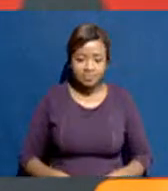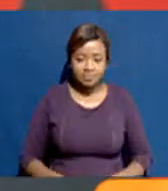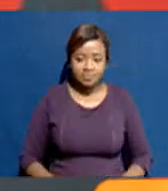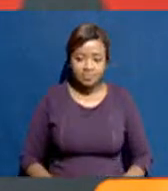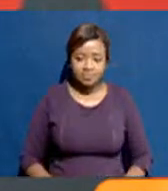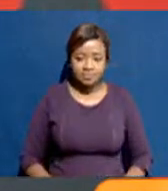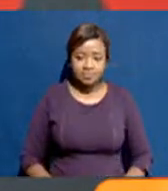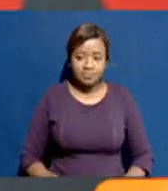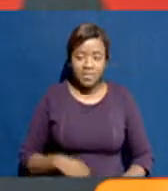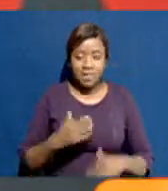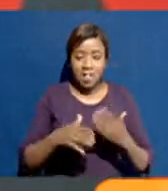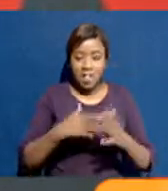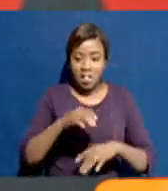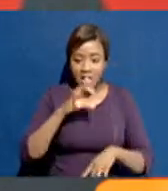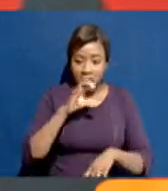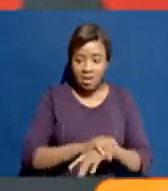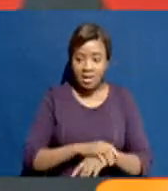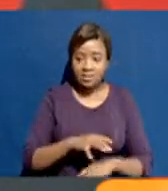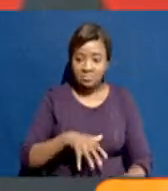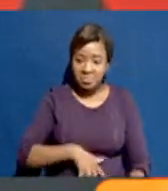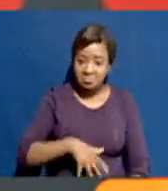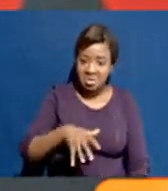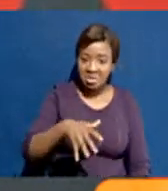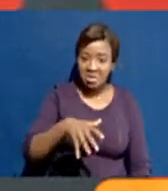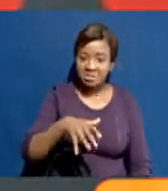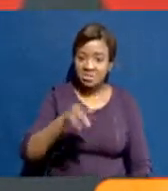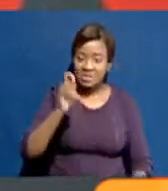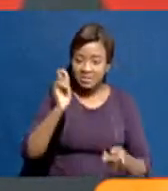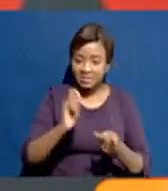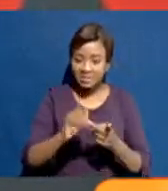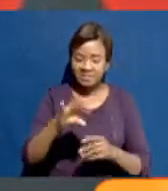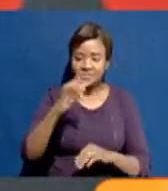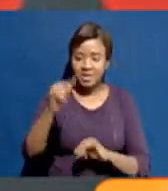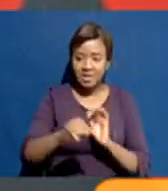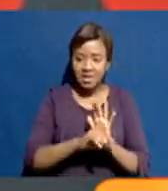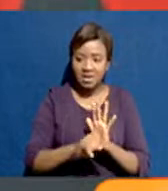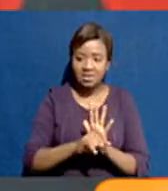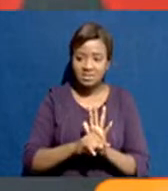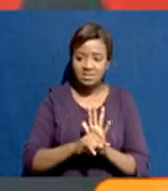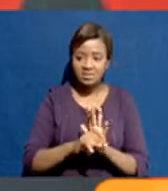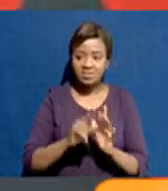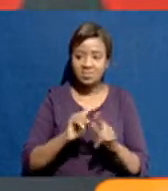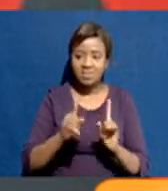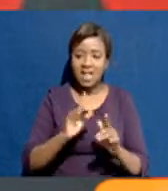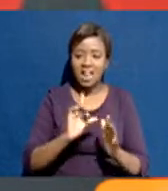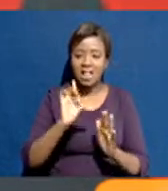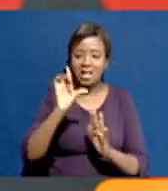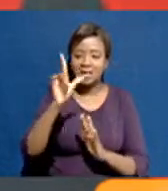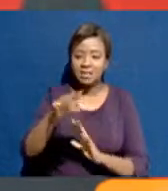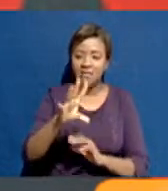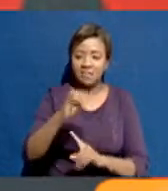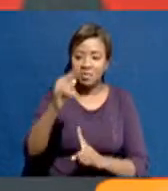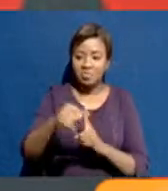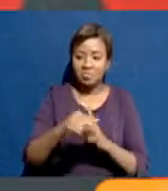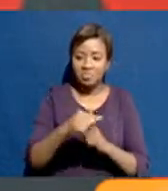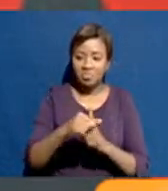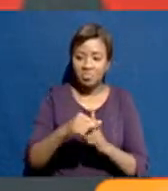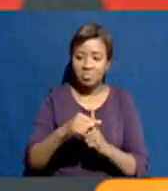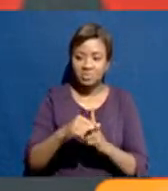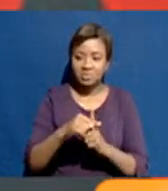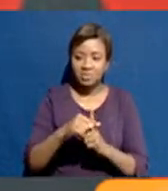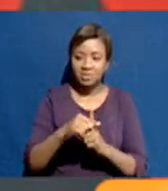pregnant and I got tested. I was still negative. But then later on, I became positive. And I only knew this when my child